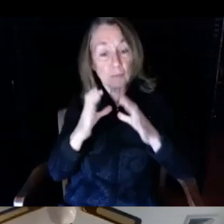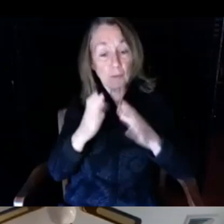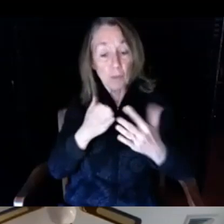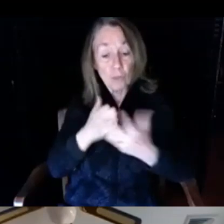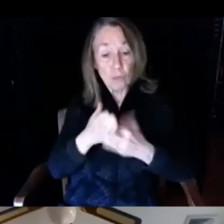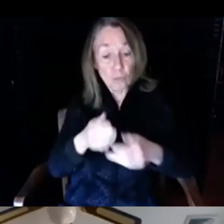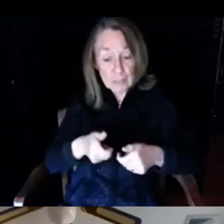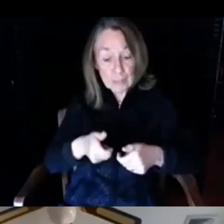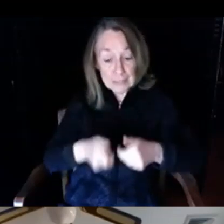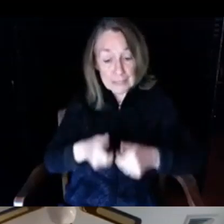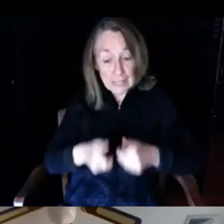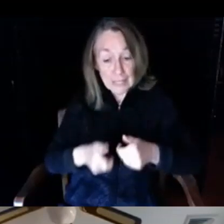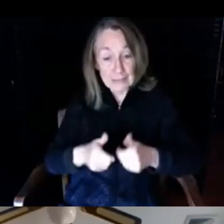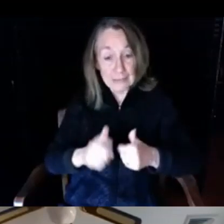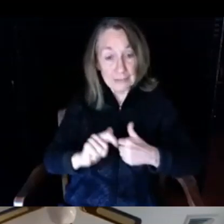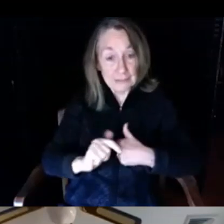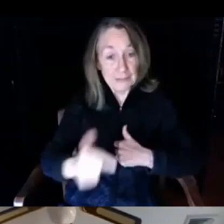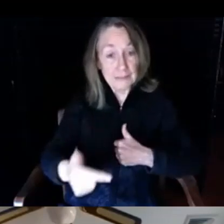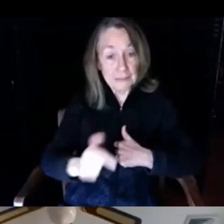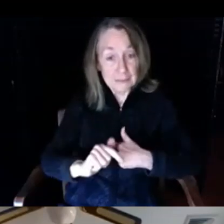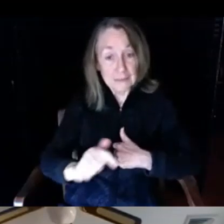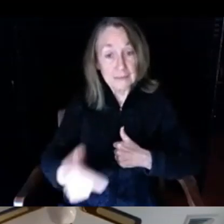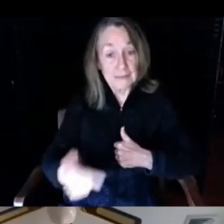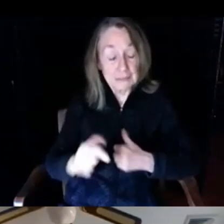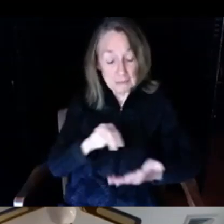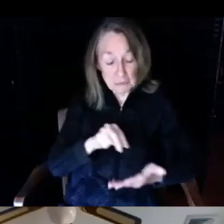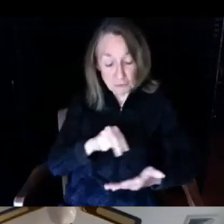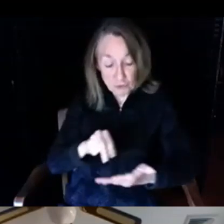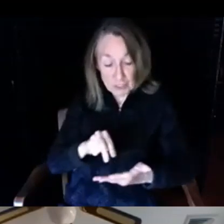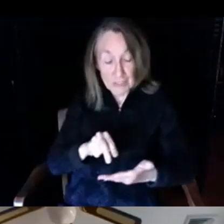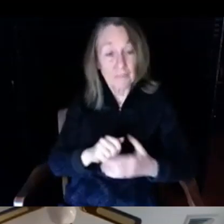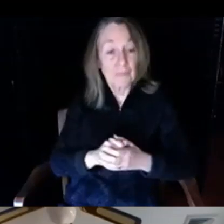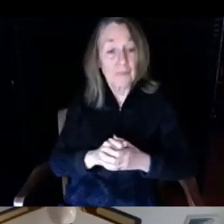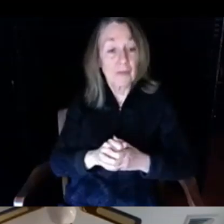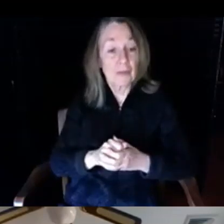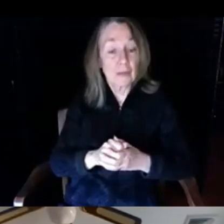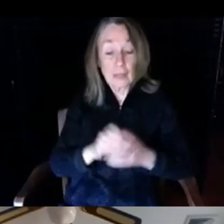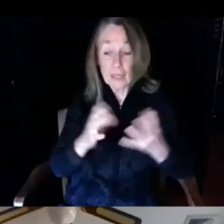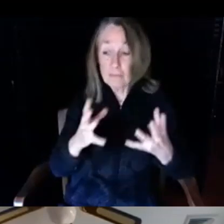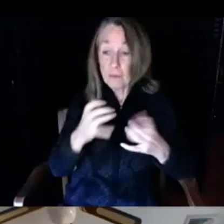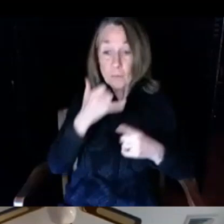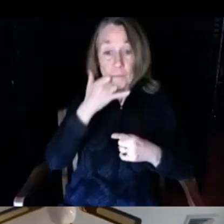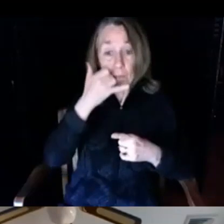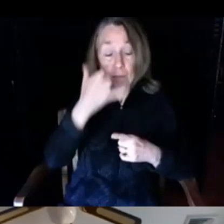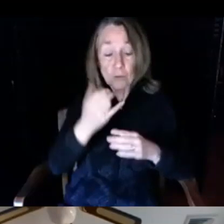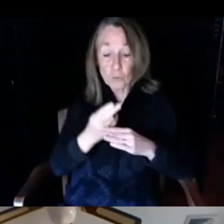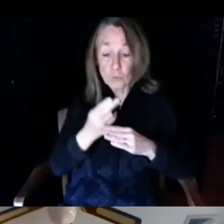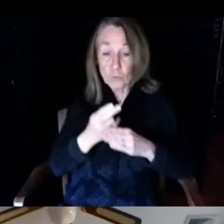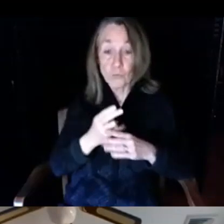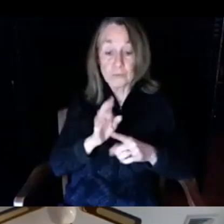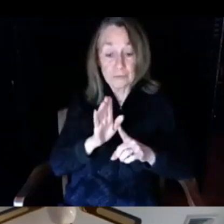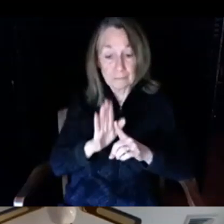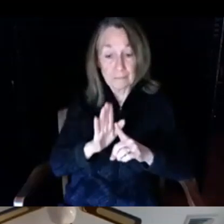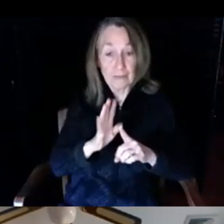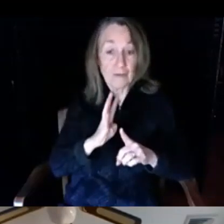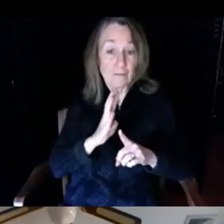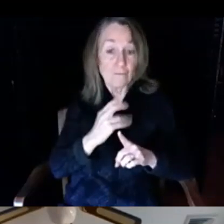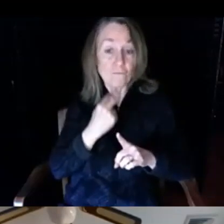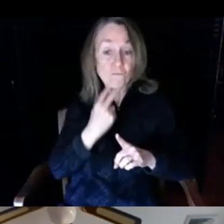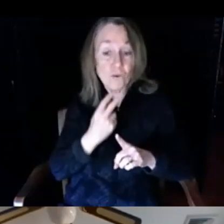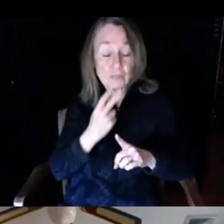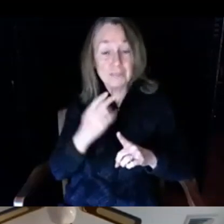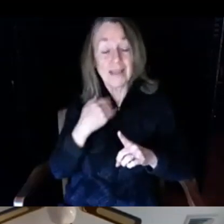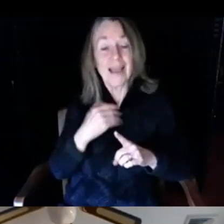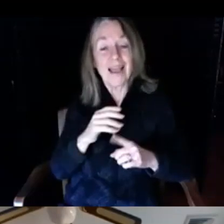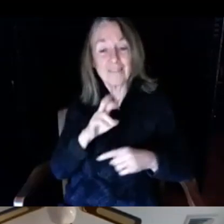so they can read what's being said. If they want to do a phone call and use their own voice, there are relay apps that